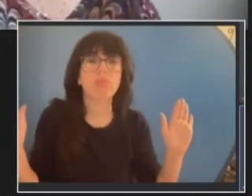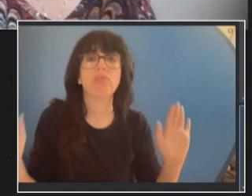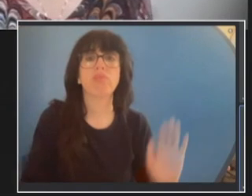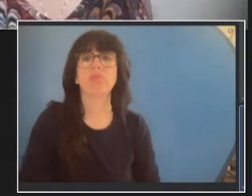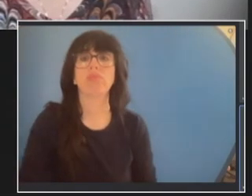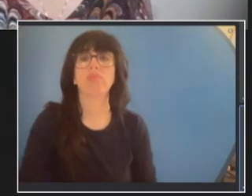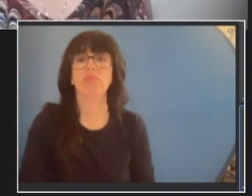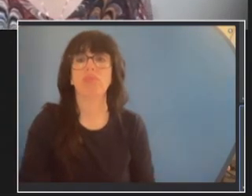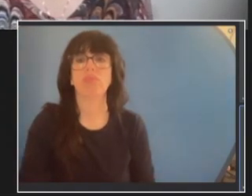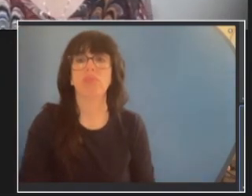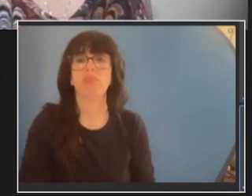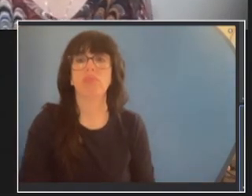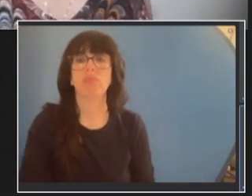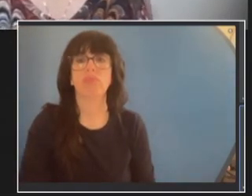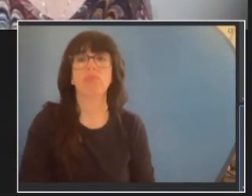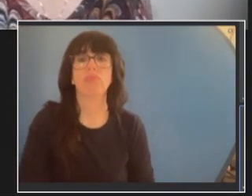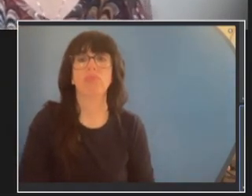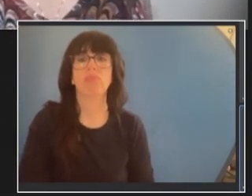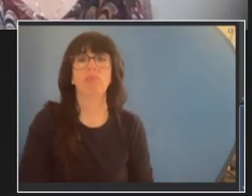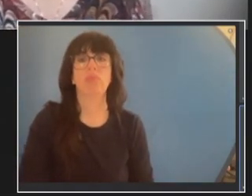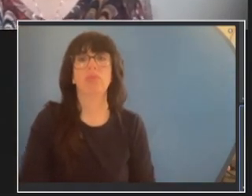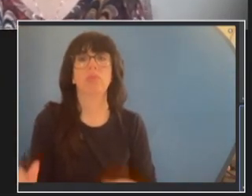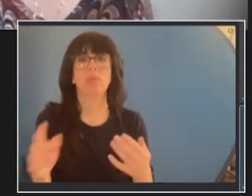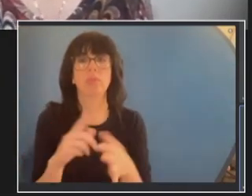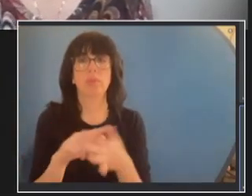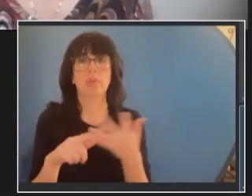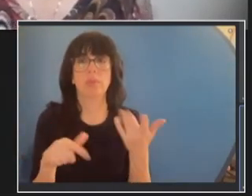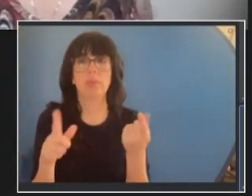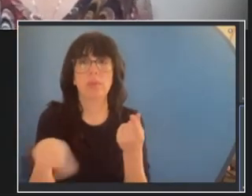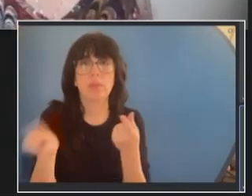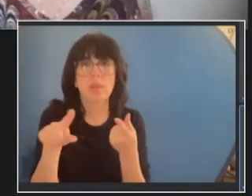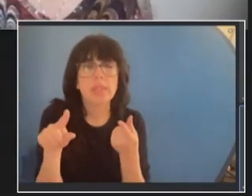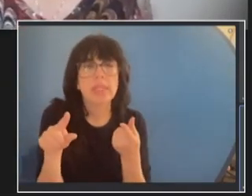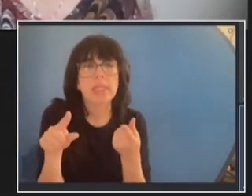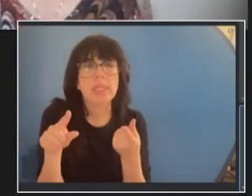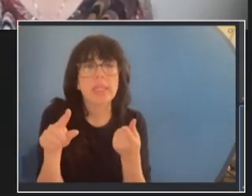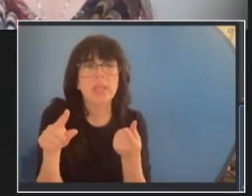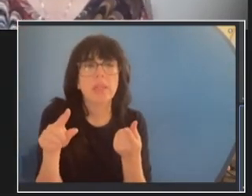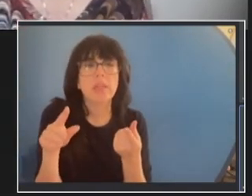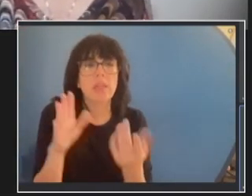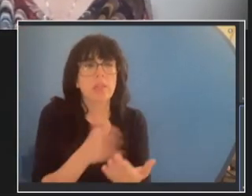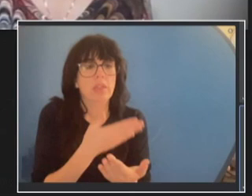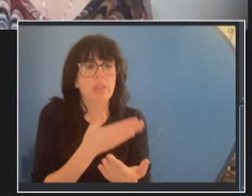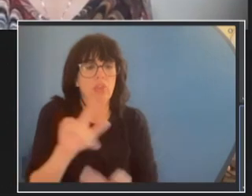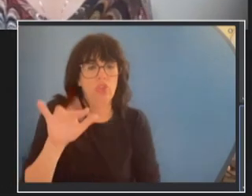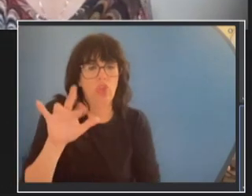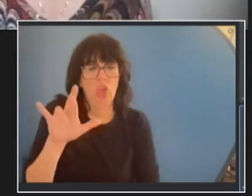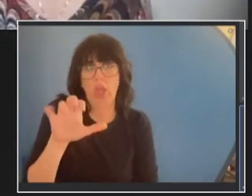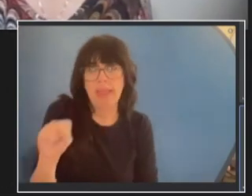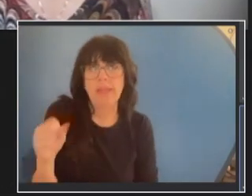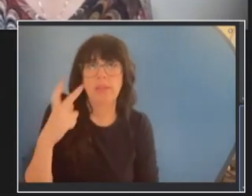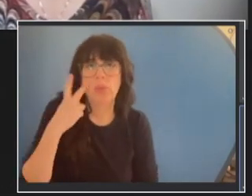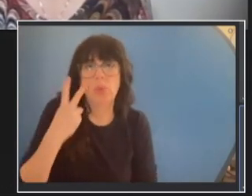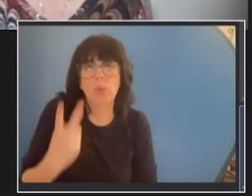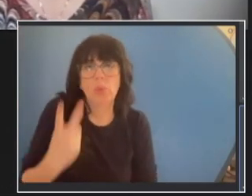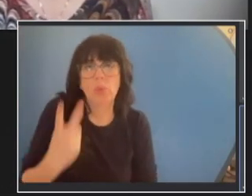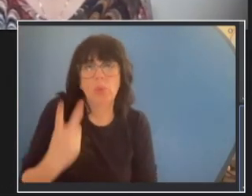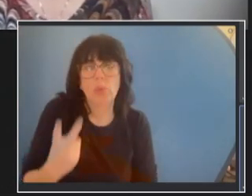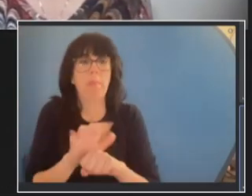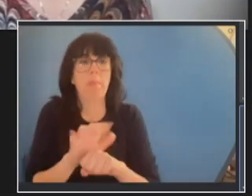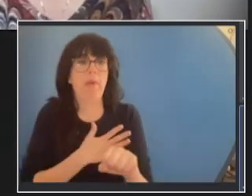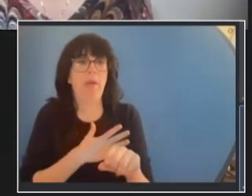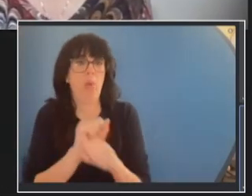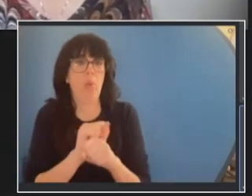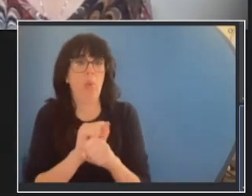primary sources, and I also sample, not song lyrics as it says there, but song lyrics into my work whenever I